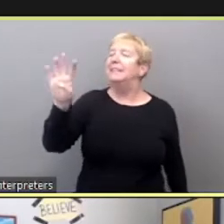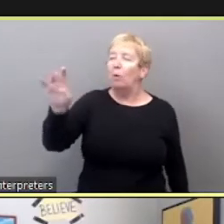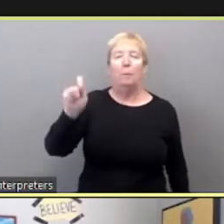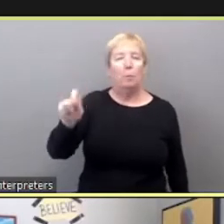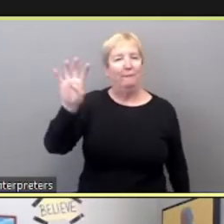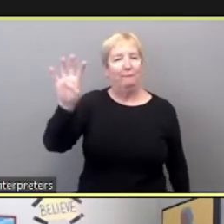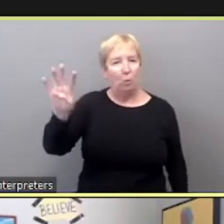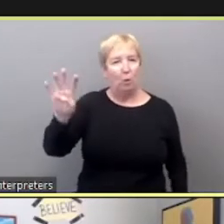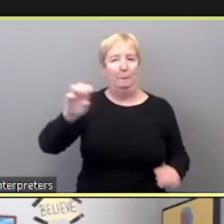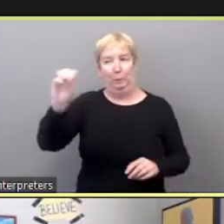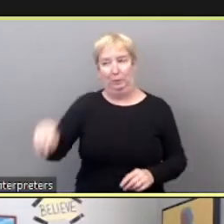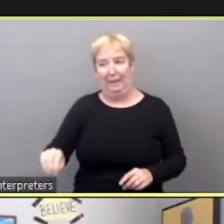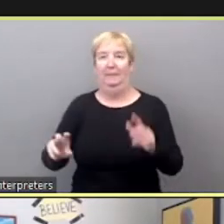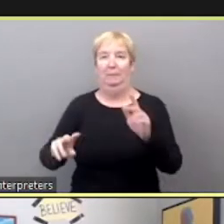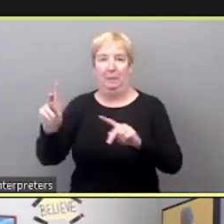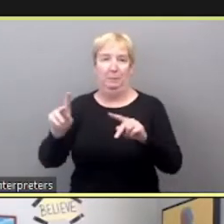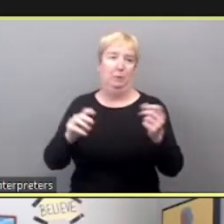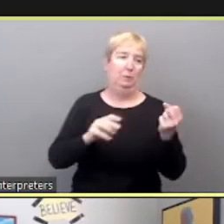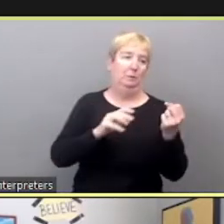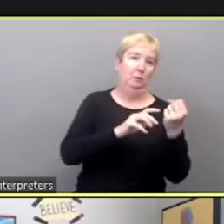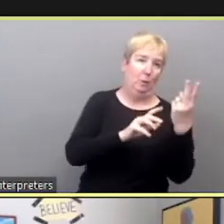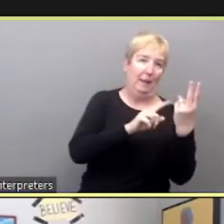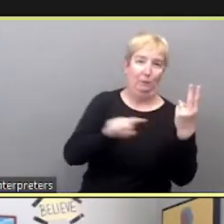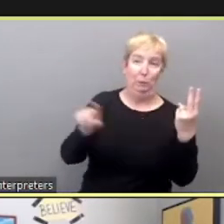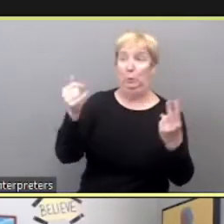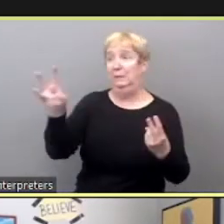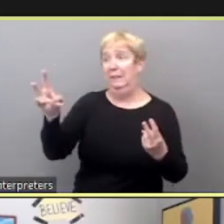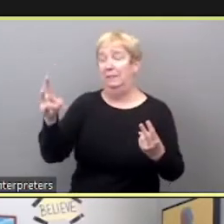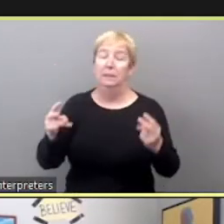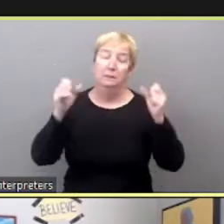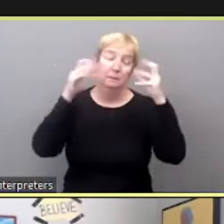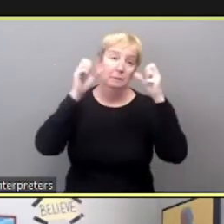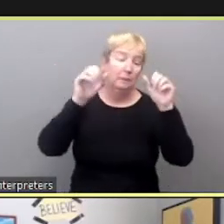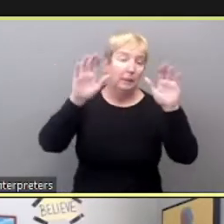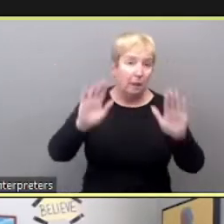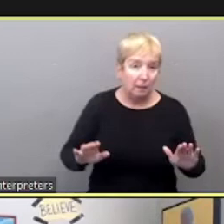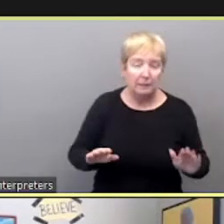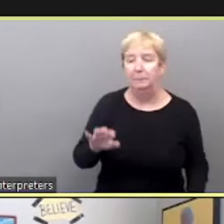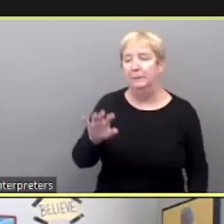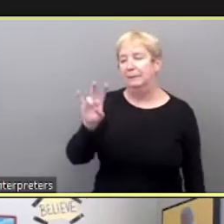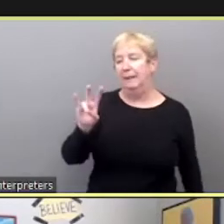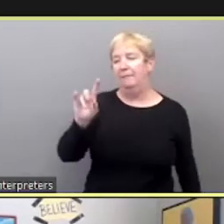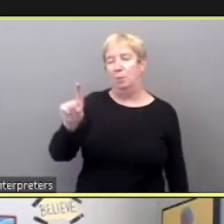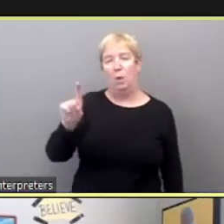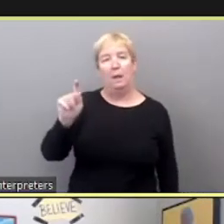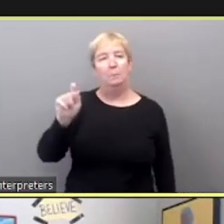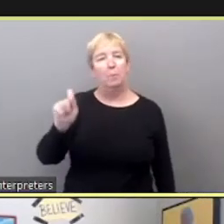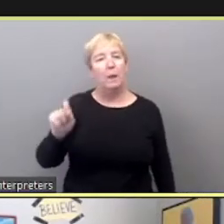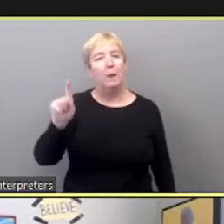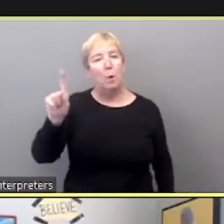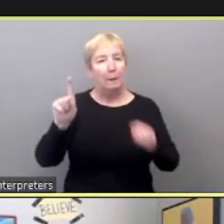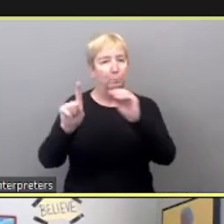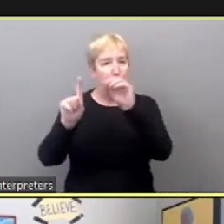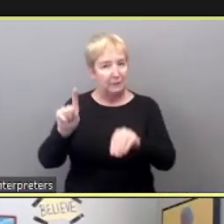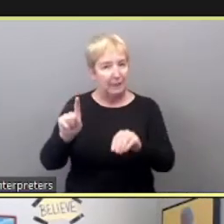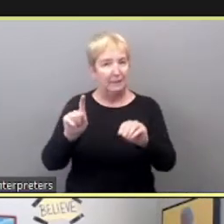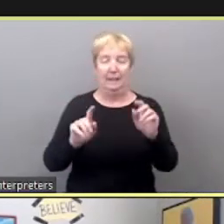least one dose. That is amazing. And then 71.1% of New Mexicans